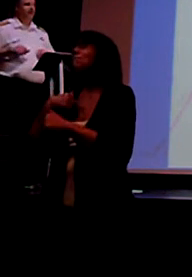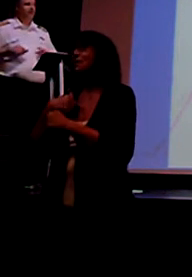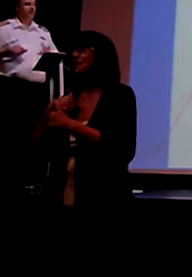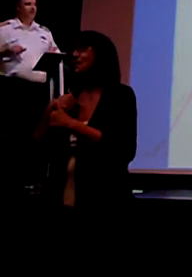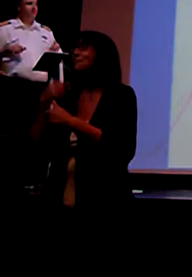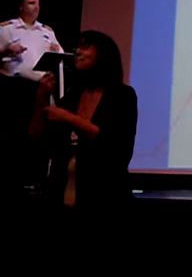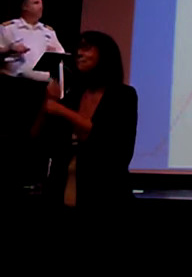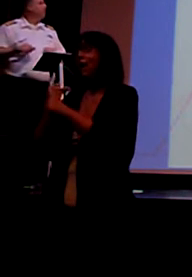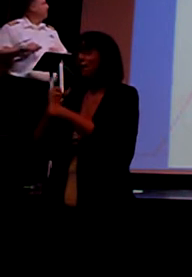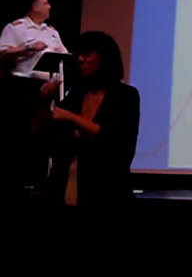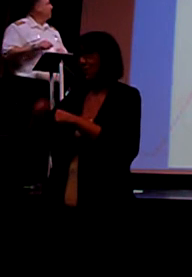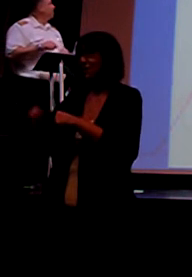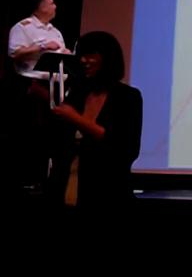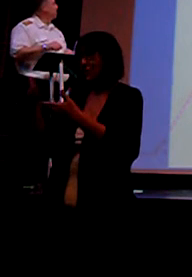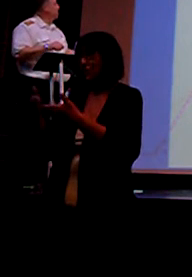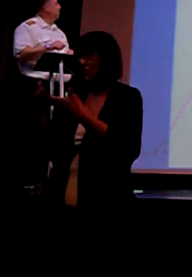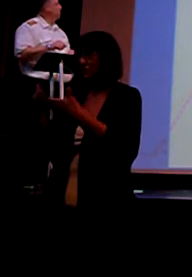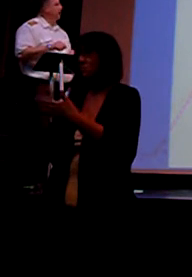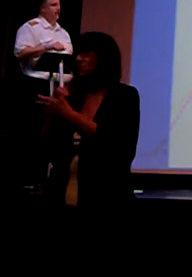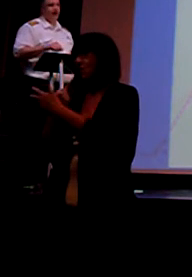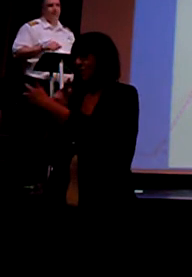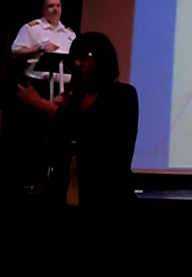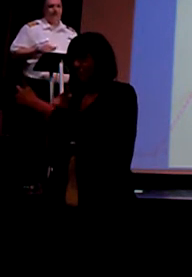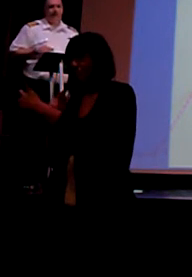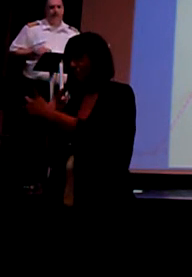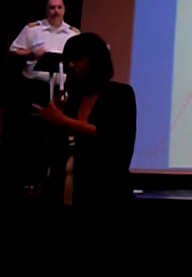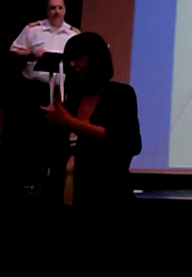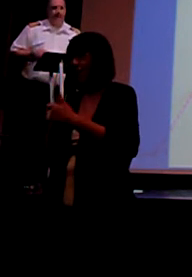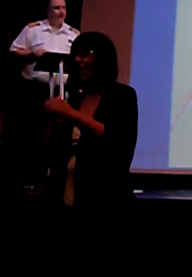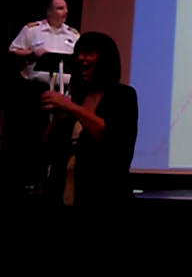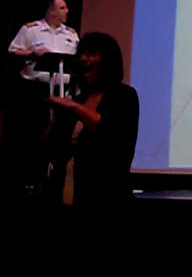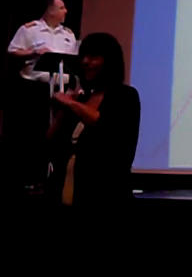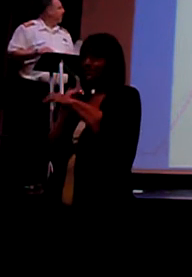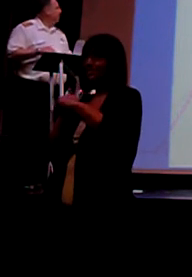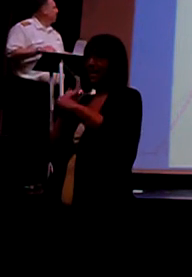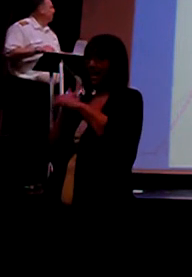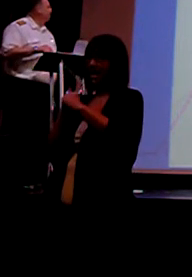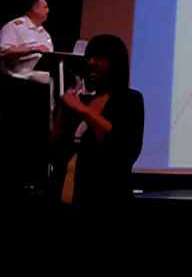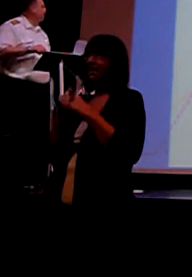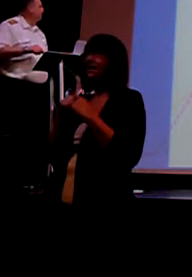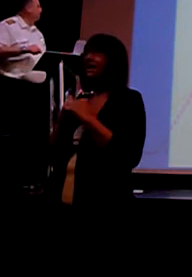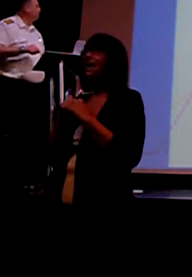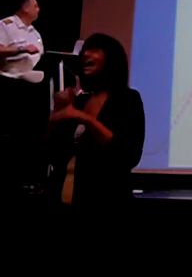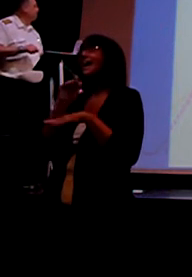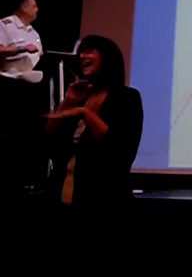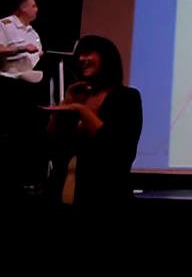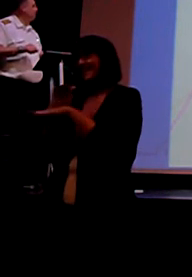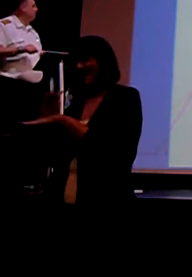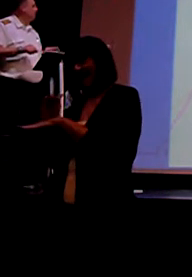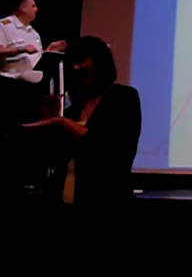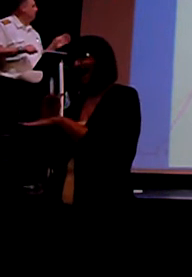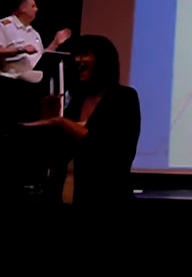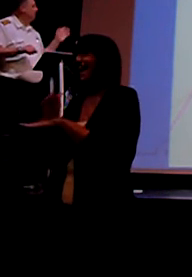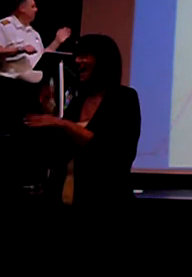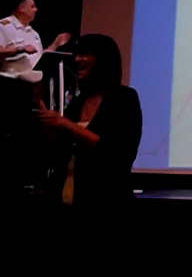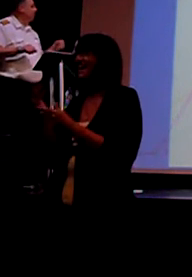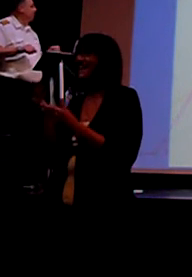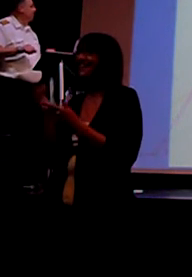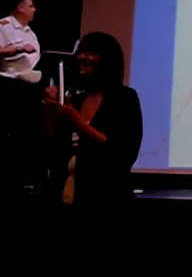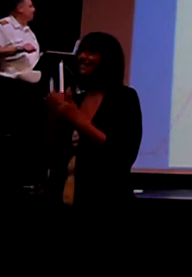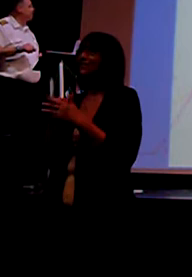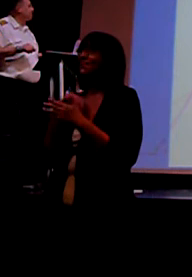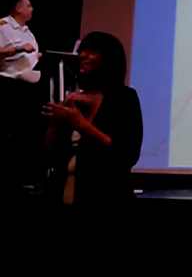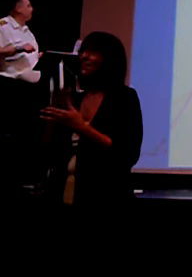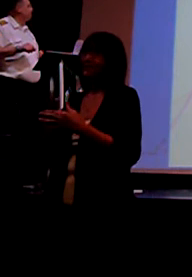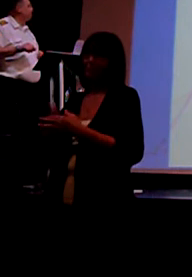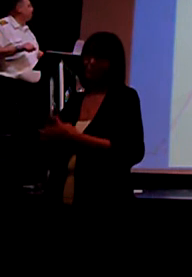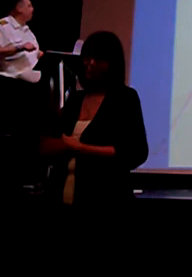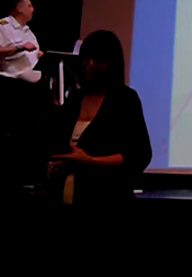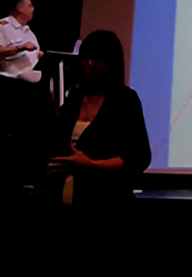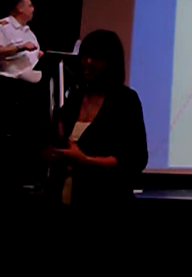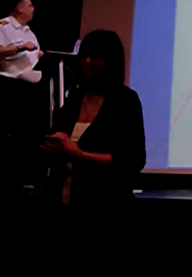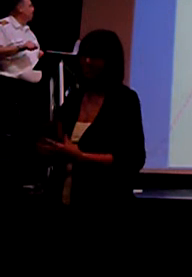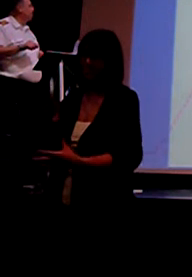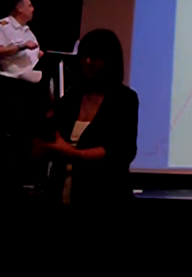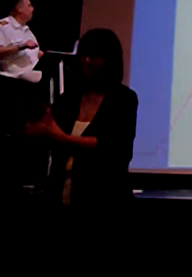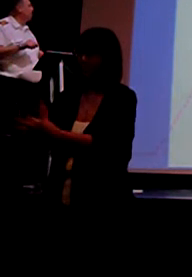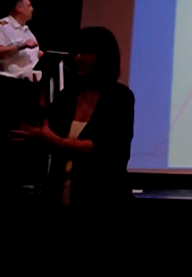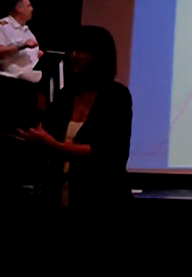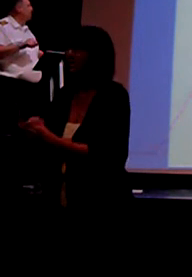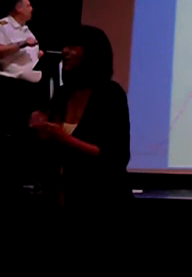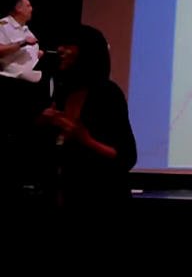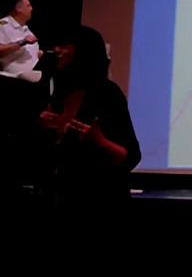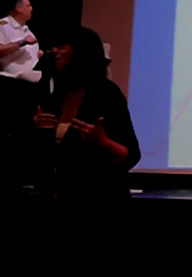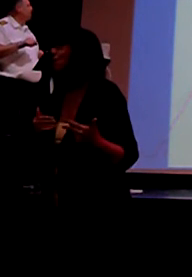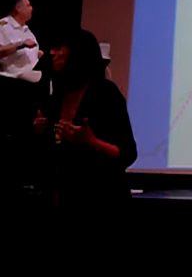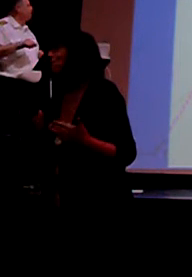have made with this ship has been on the outside. And in the evening then, of course, we just let all the lines come off the pier, and then we